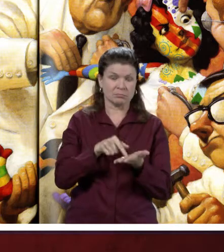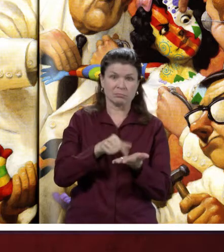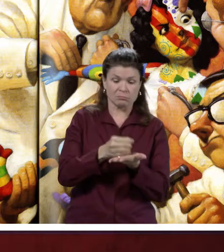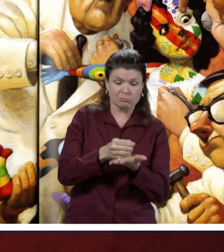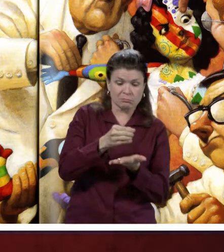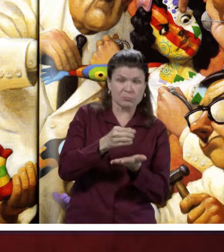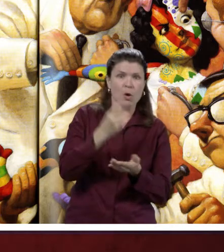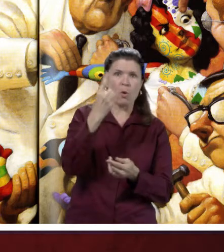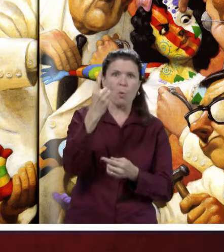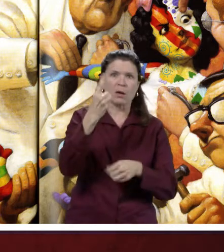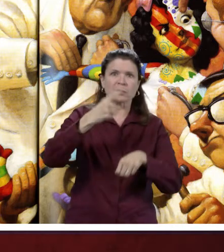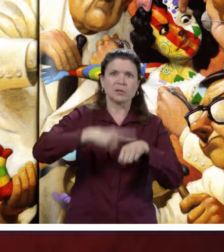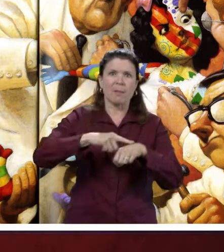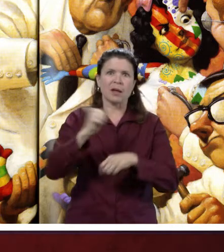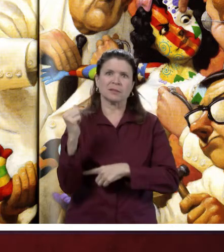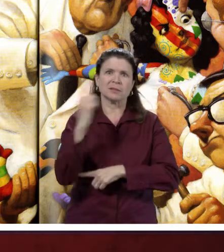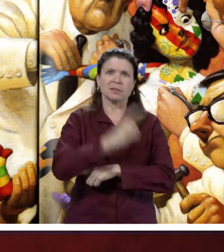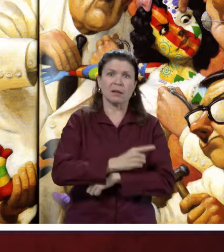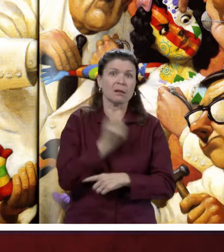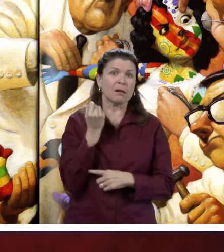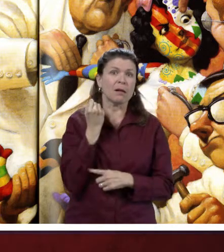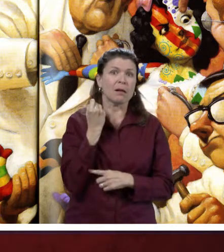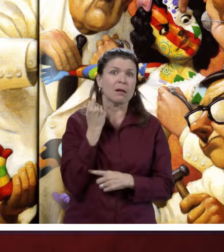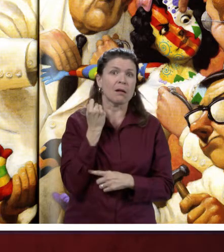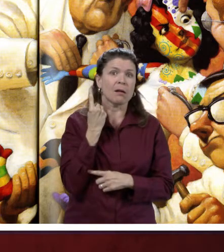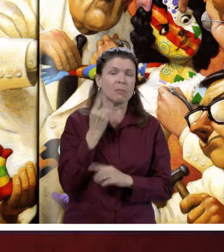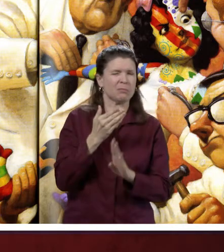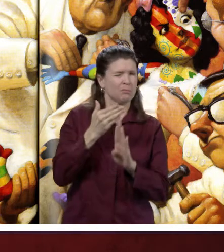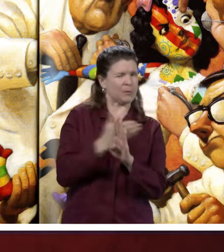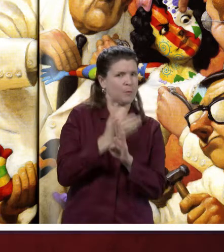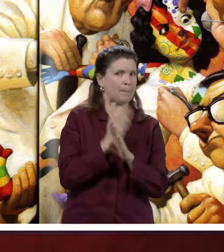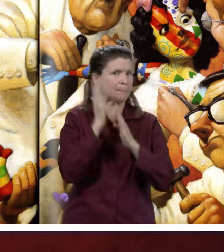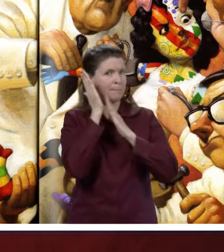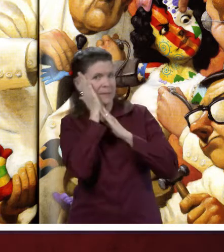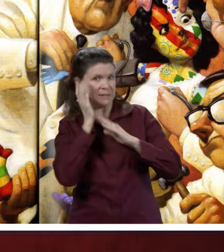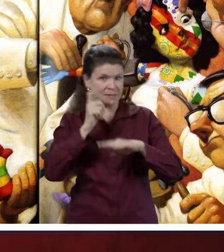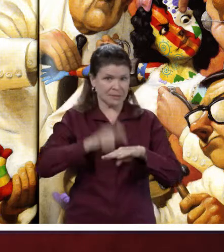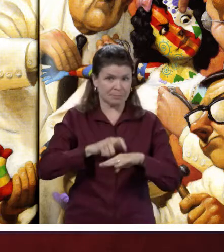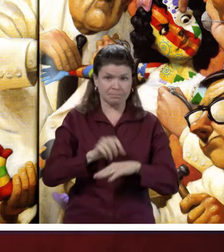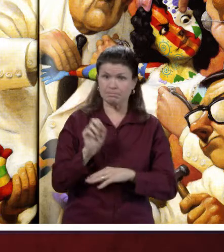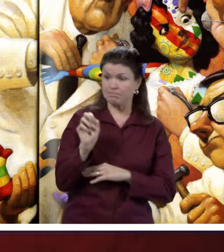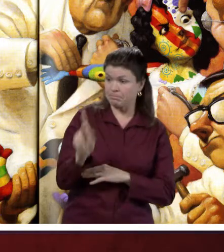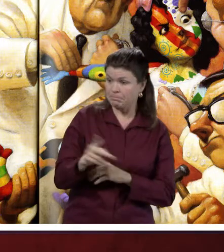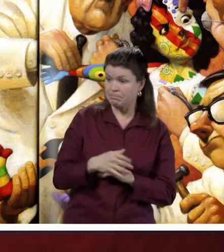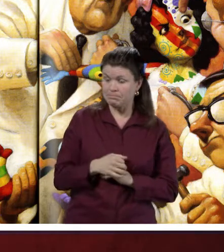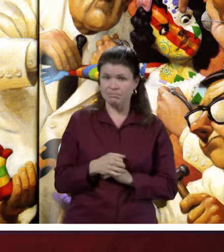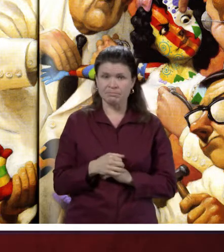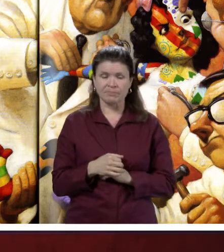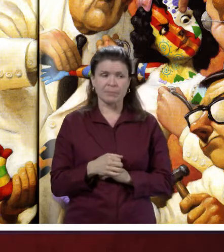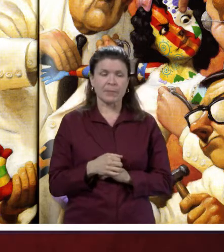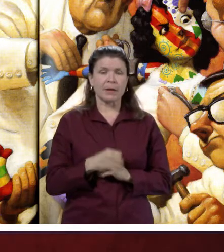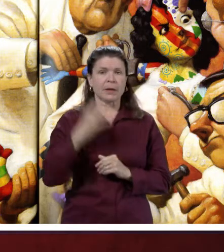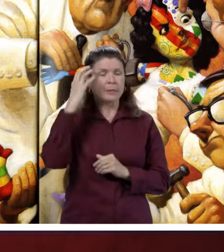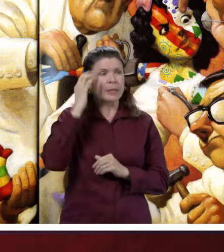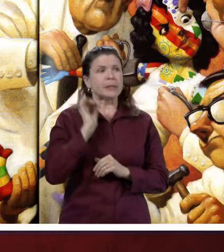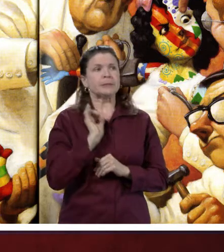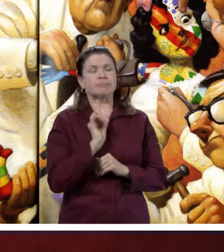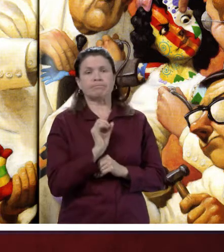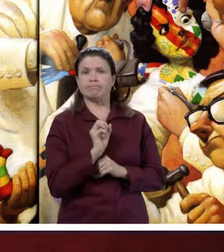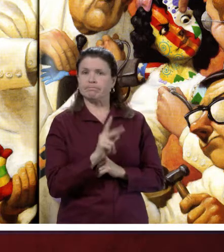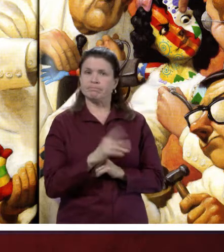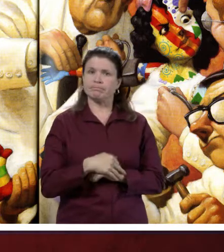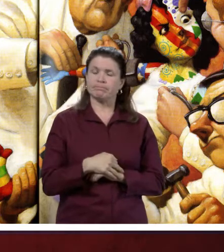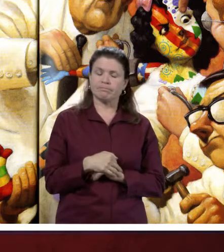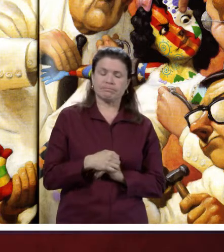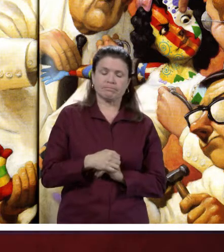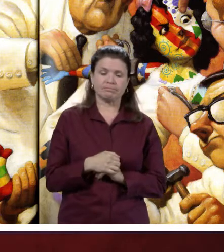"Try these," said the specialist. They each handed her a bottle filled with different colored pills. "Take one of